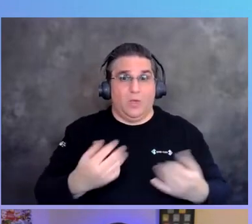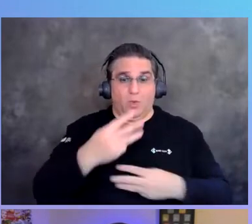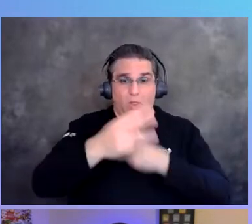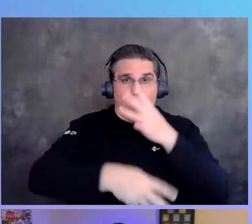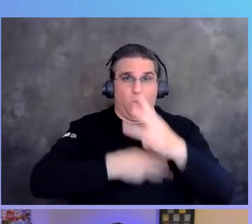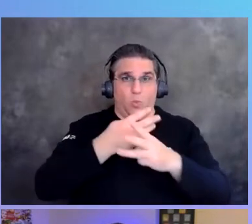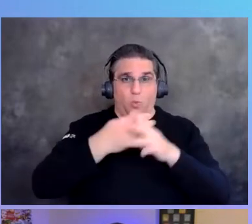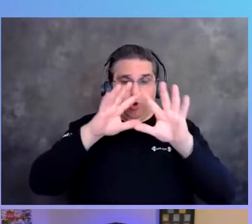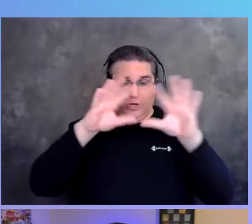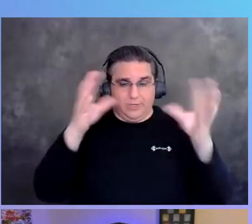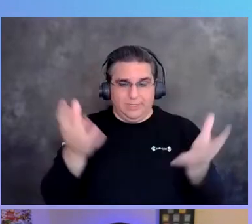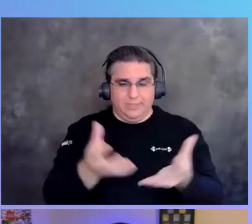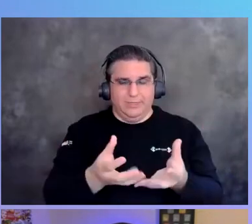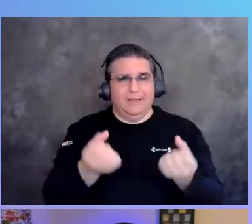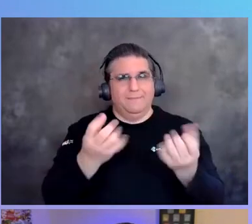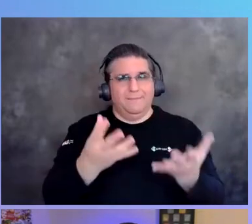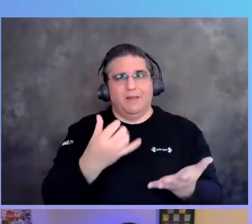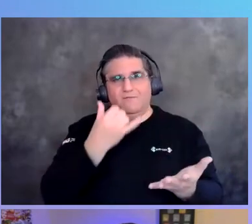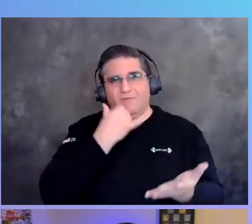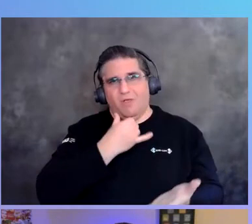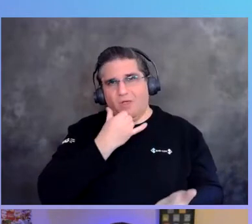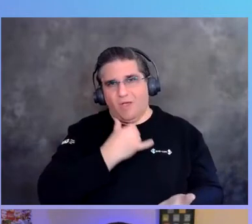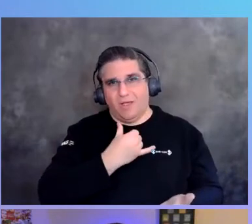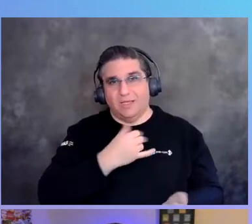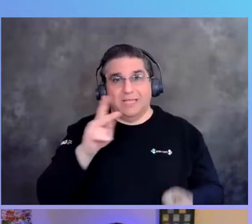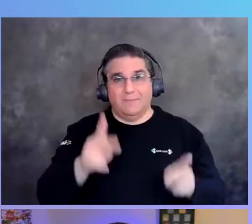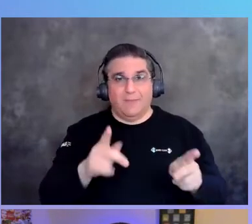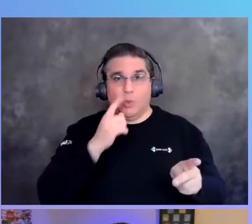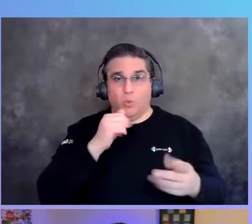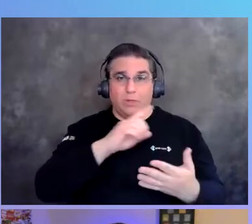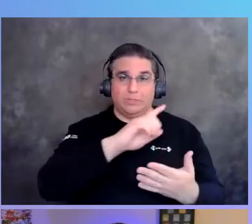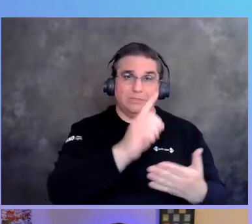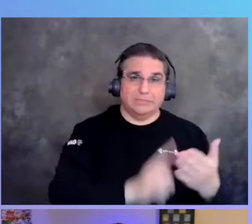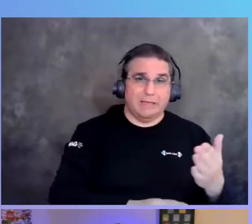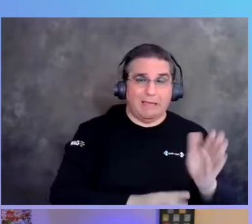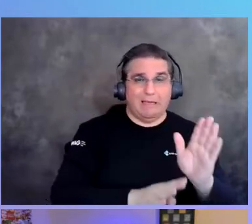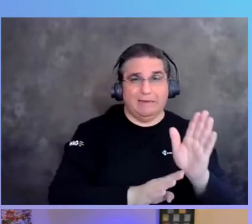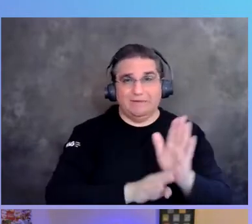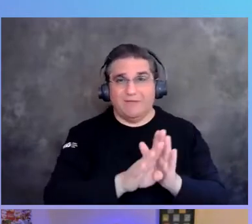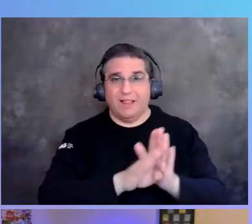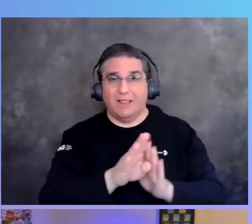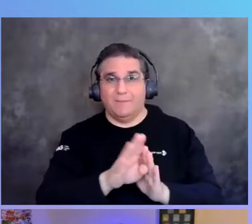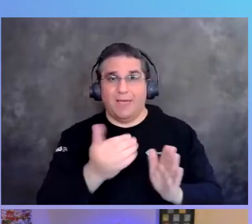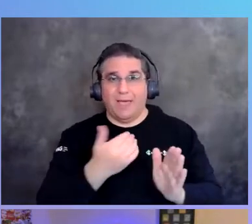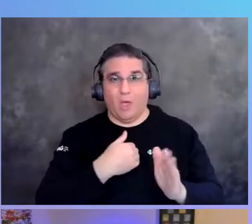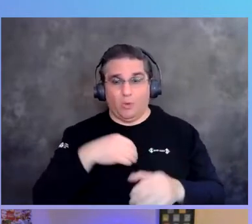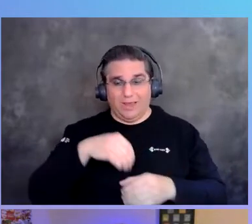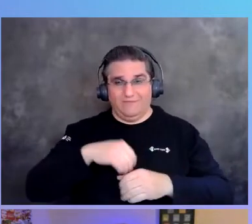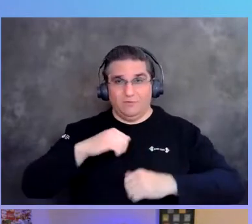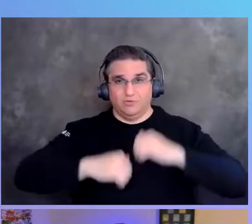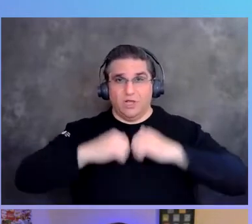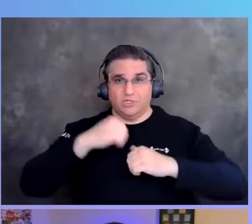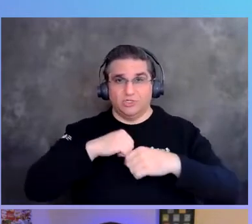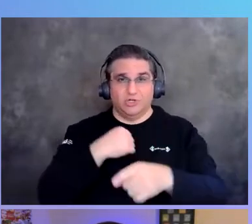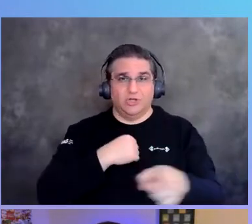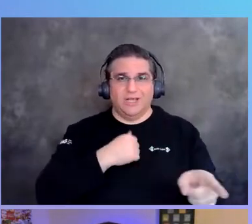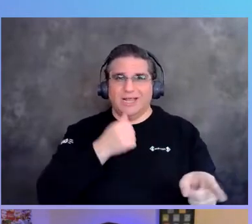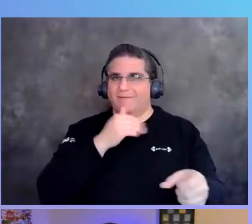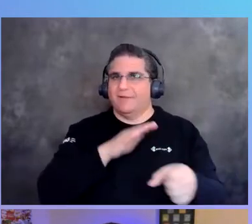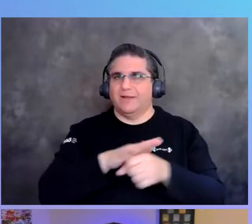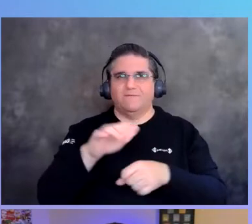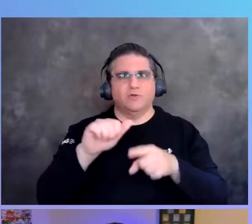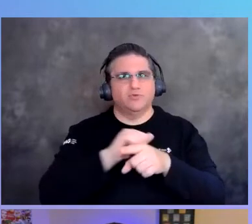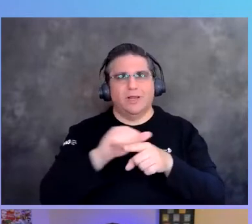live in is flawed. The people that are tasked with designing and developing our digital infrastructure hasn't been trained sufficiently